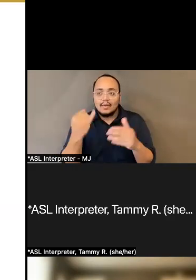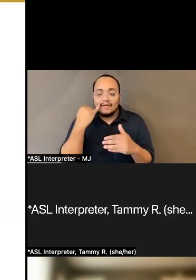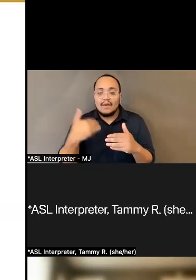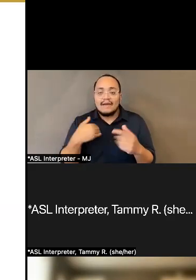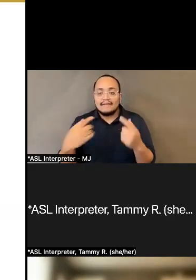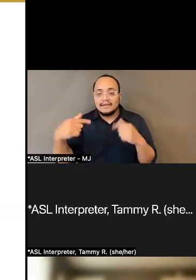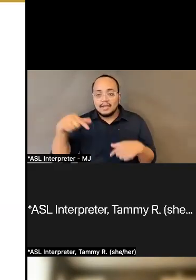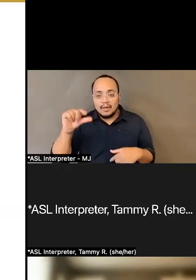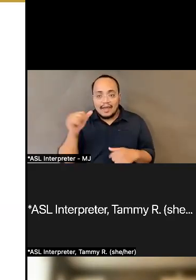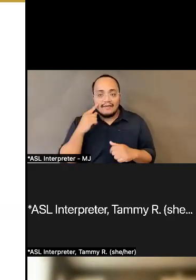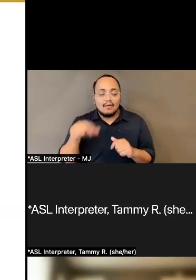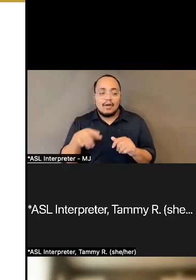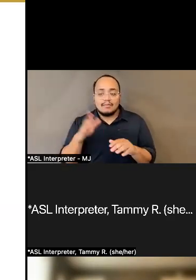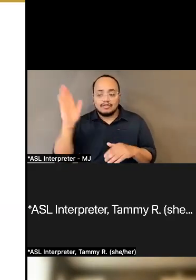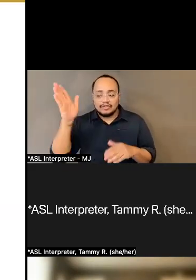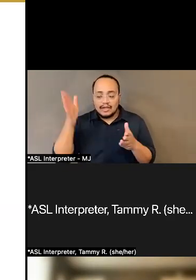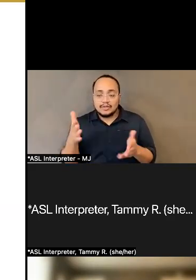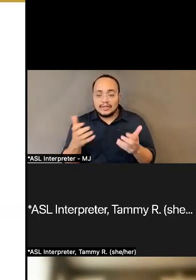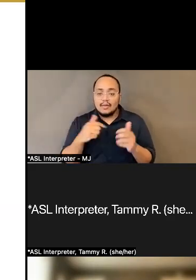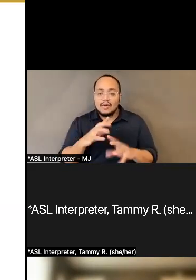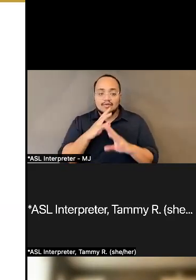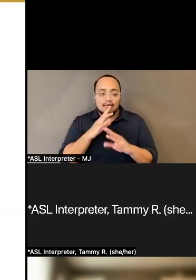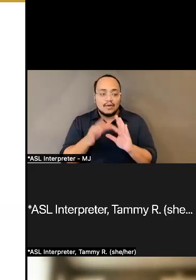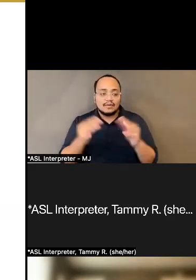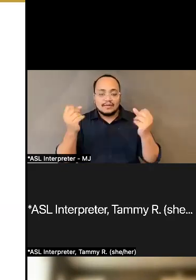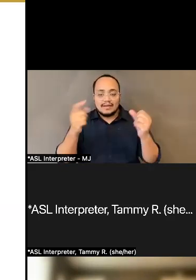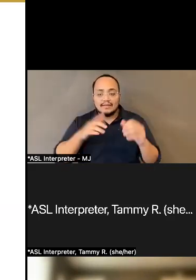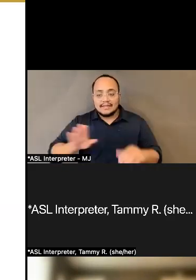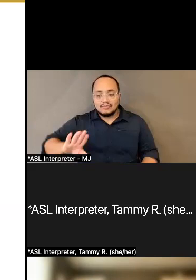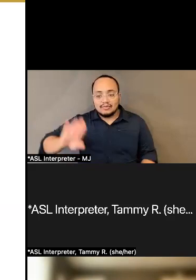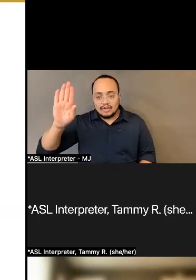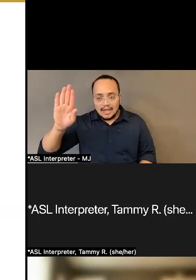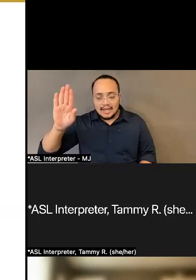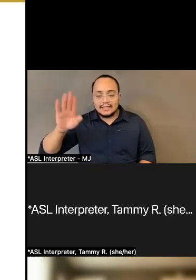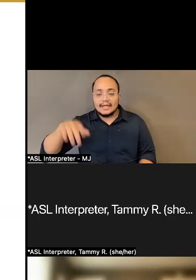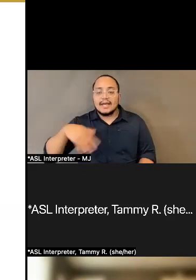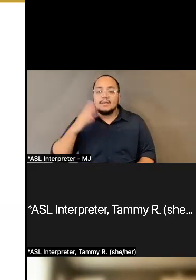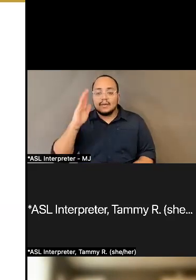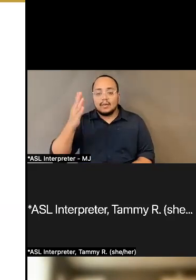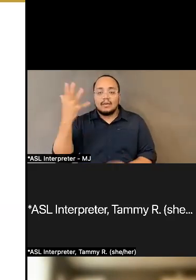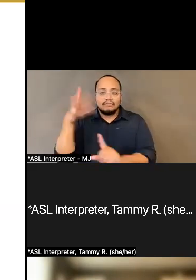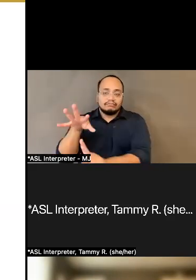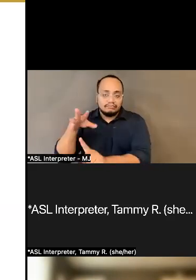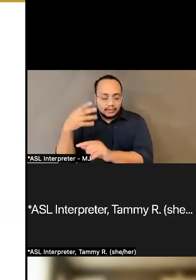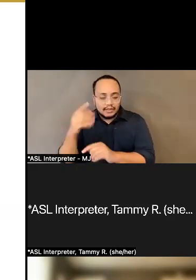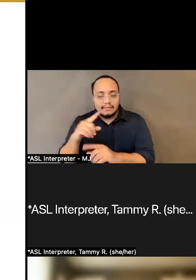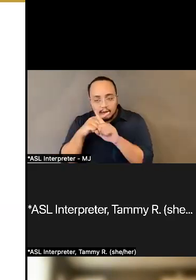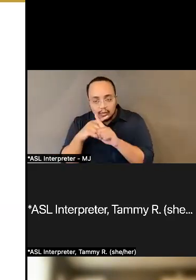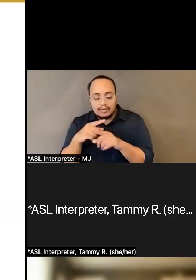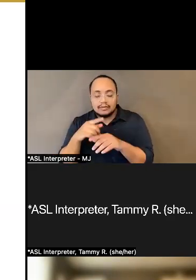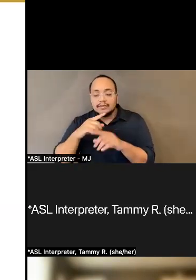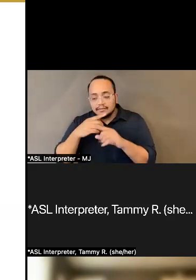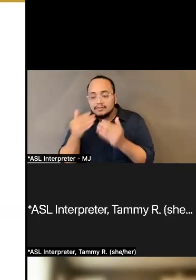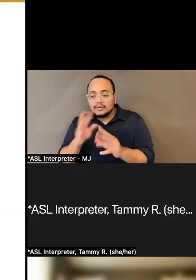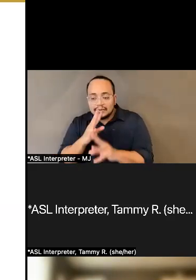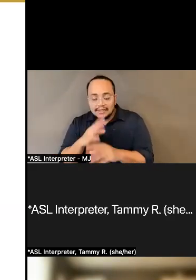for any of our presenters and would like to voice them out loud, please raise your hand and we will enable you to speak. Otherwise, please